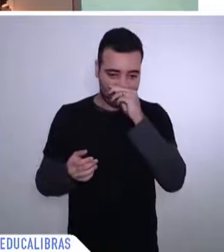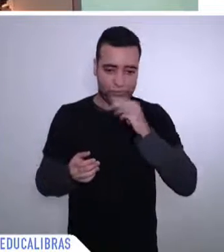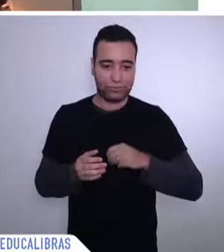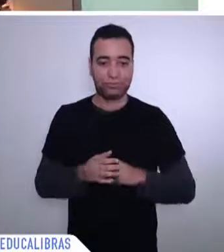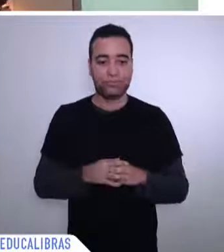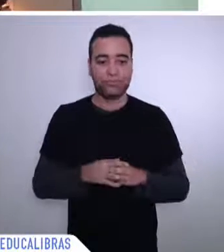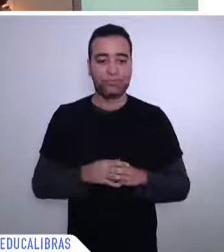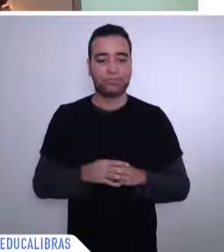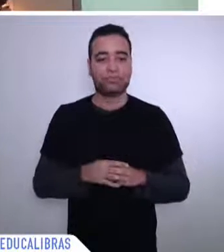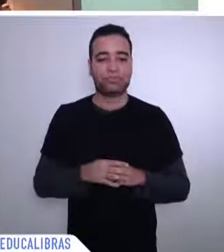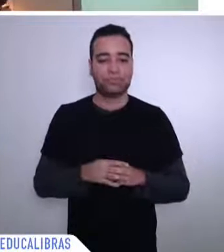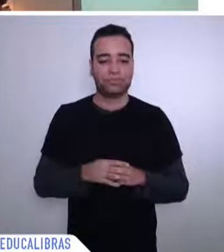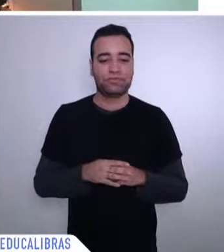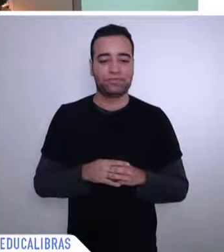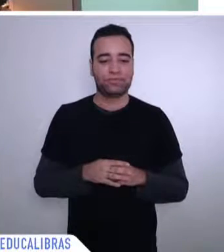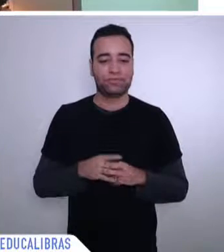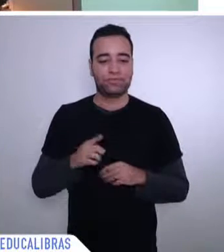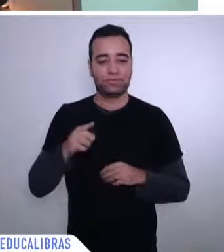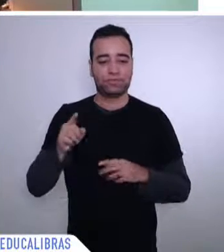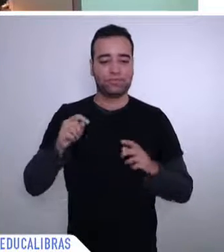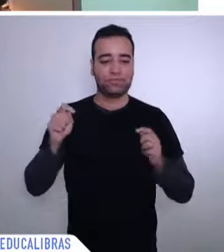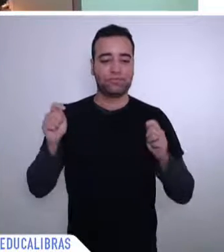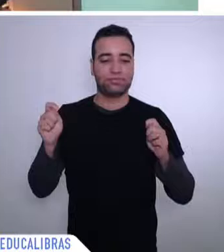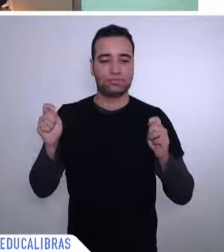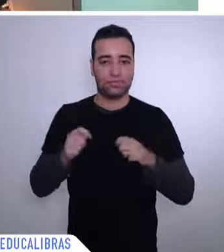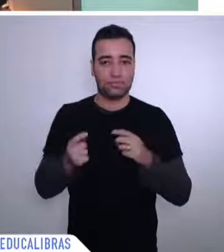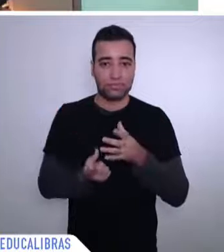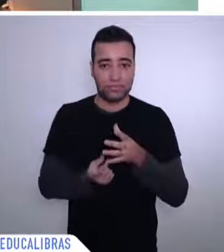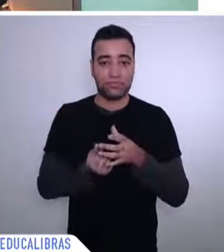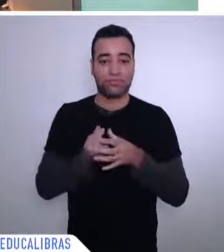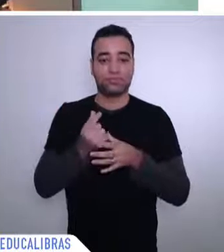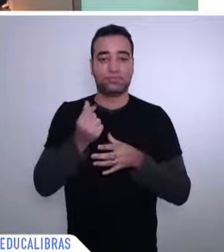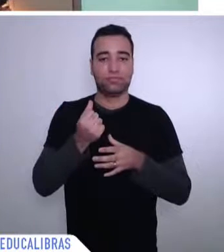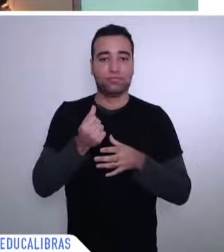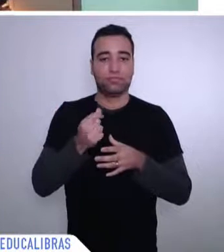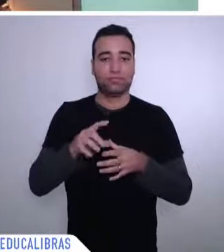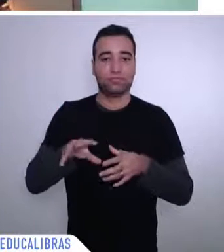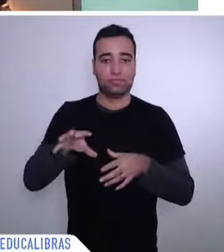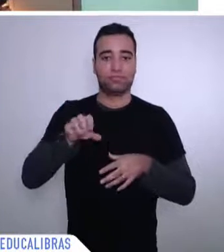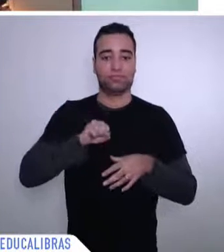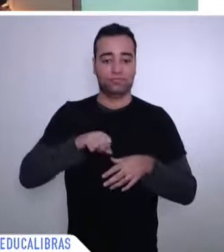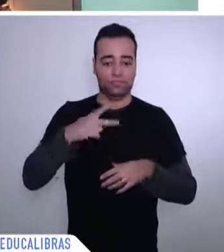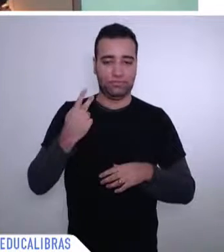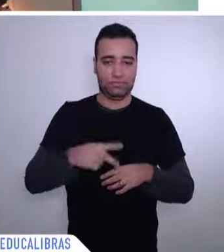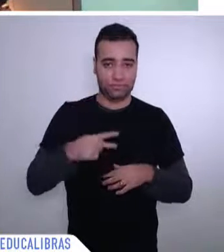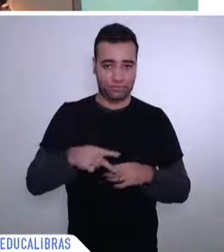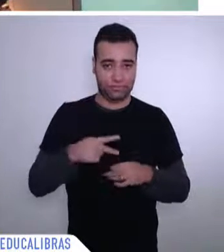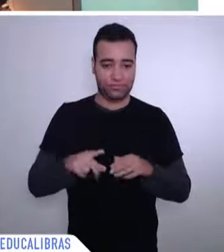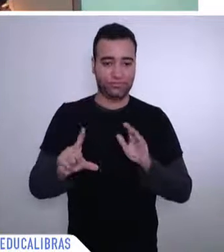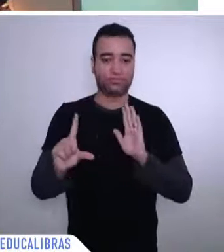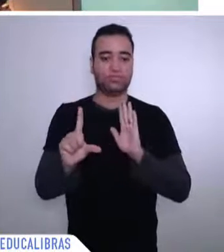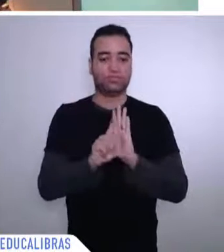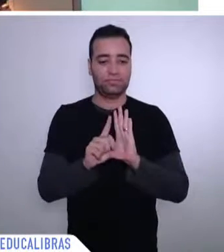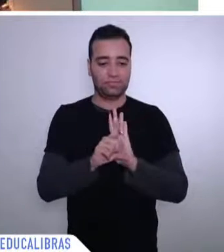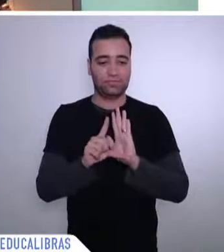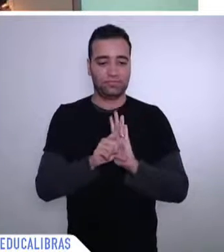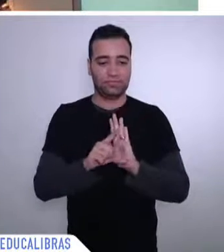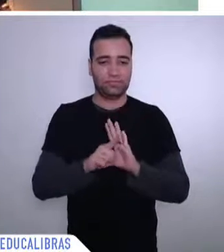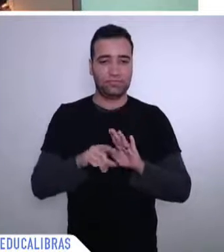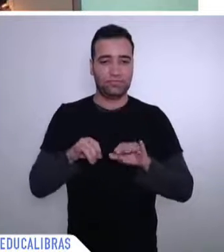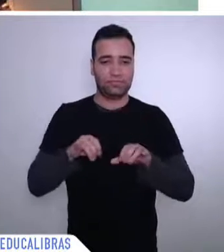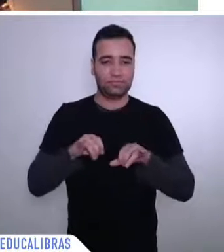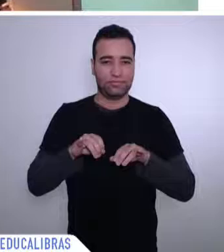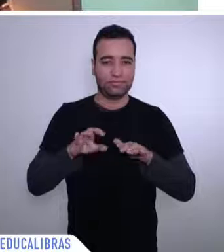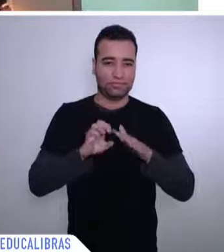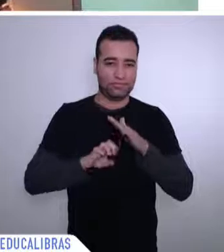models of plantations. The Fordian capitalism was sort of internalized in our own